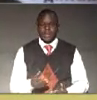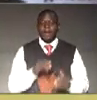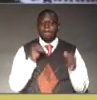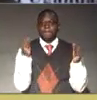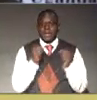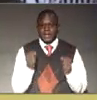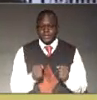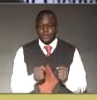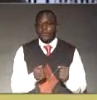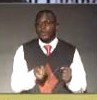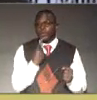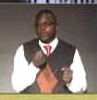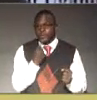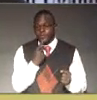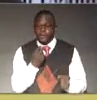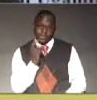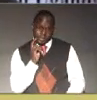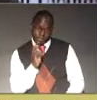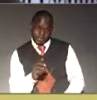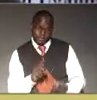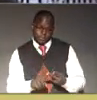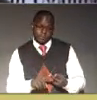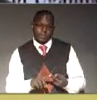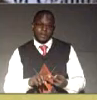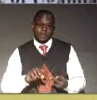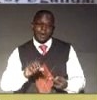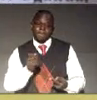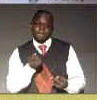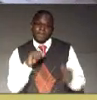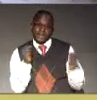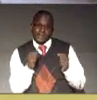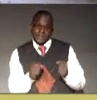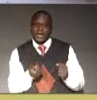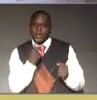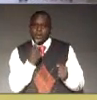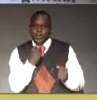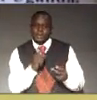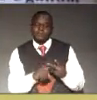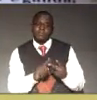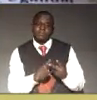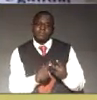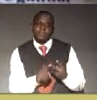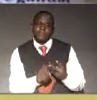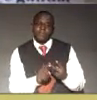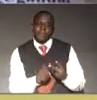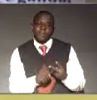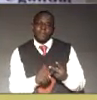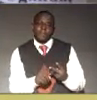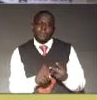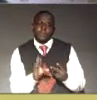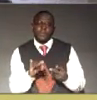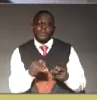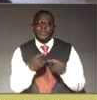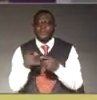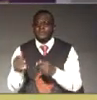Malaria, you can see Rumatem for malaria, I see, and all types